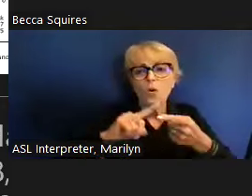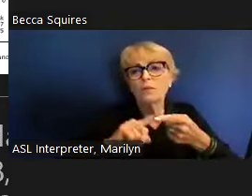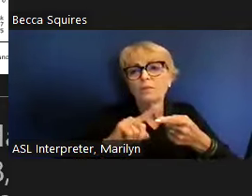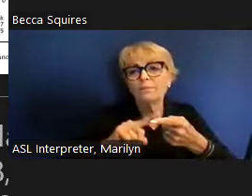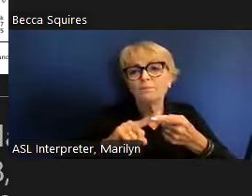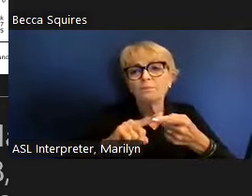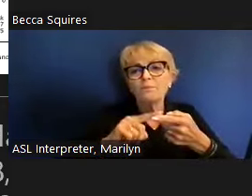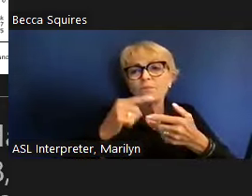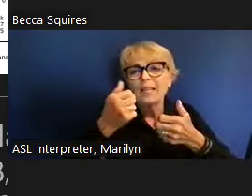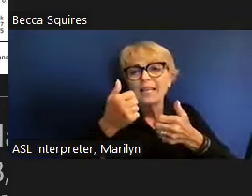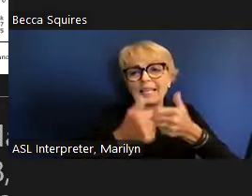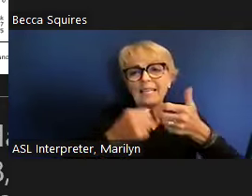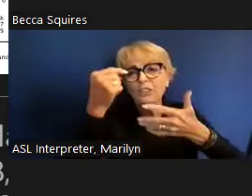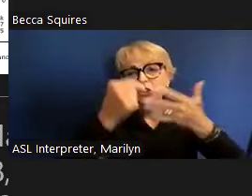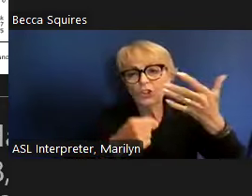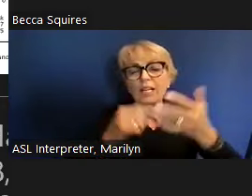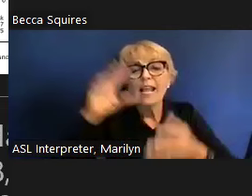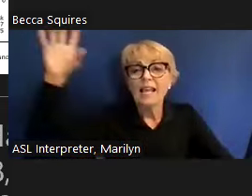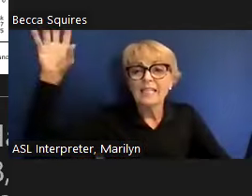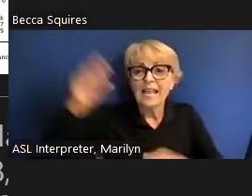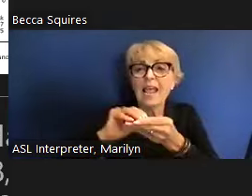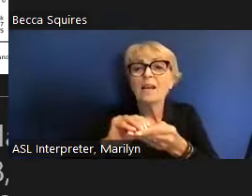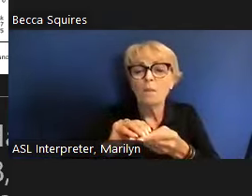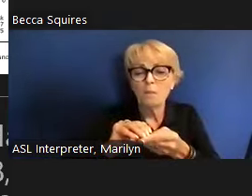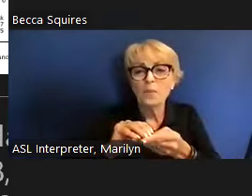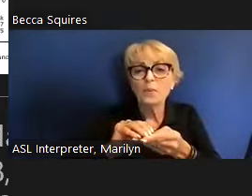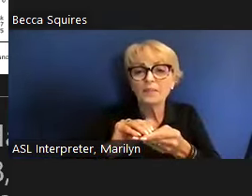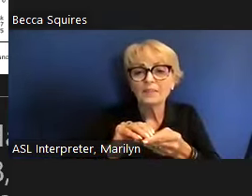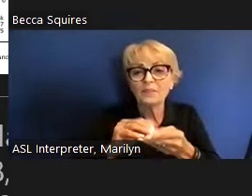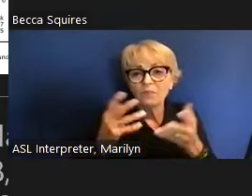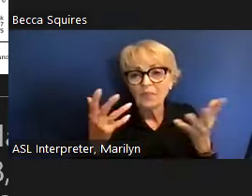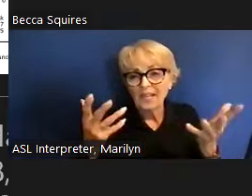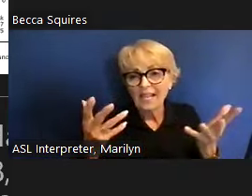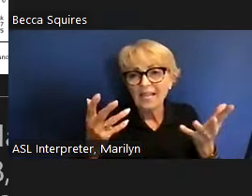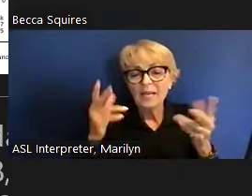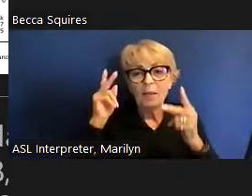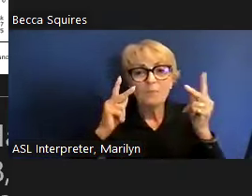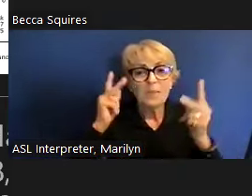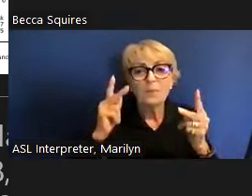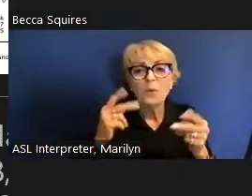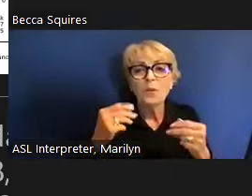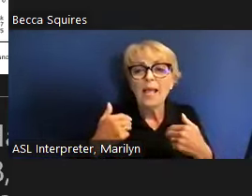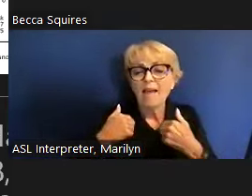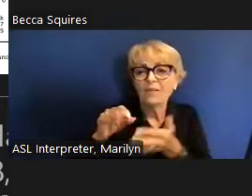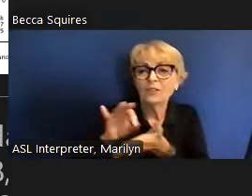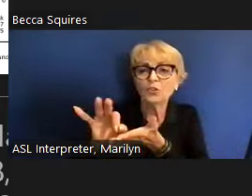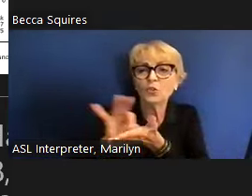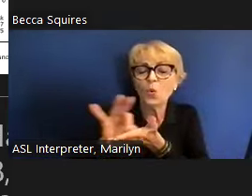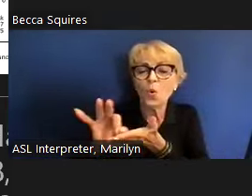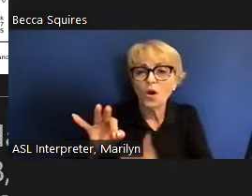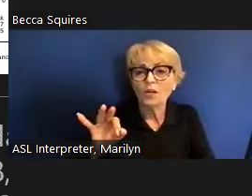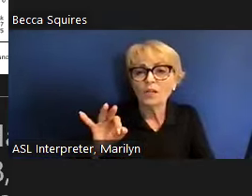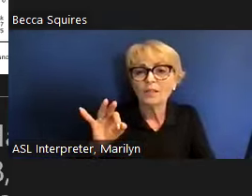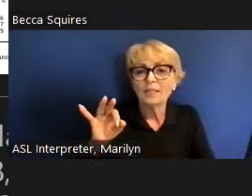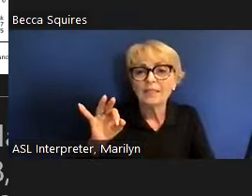particular symptom. You add the scores up, and people are having a score